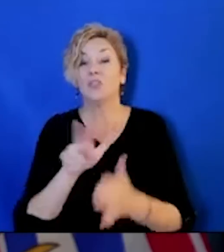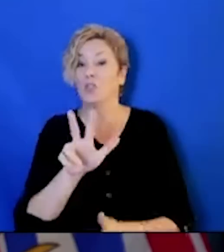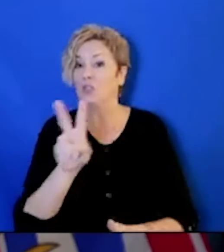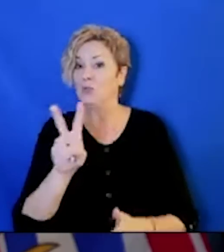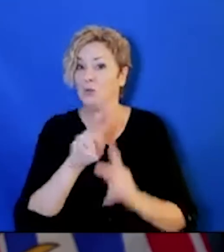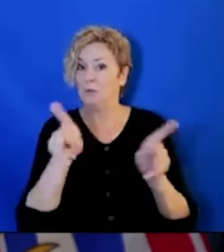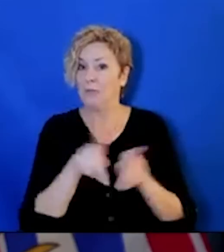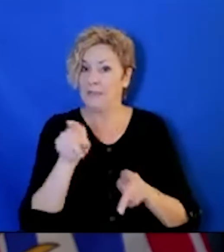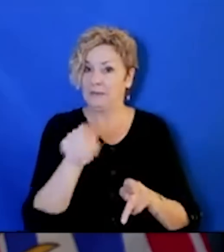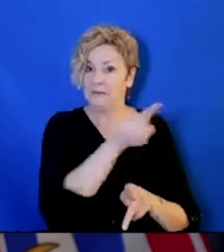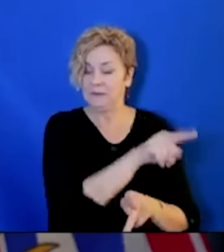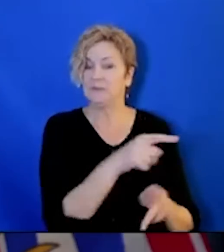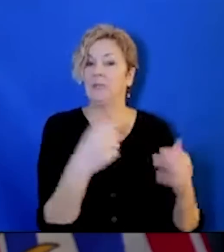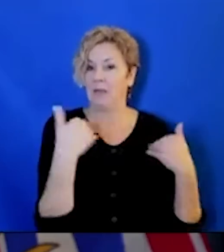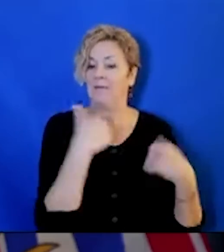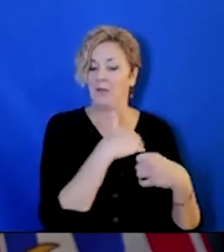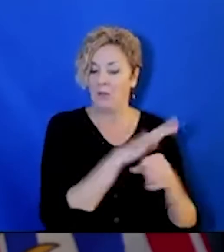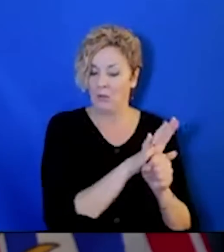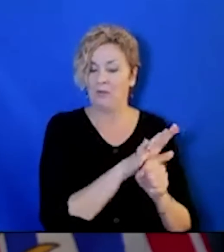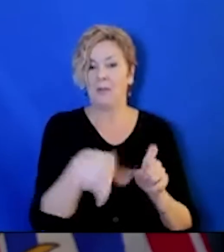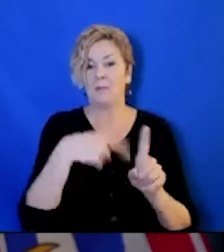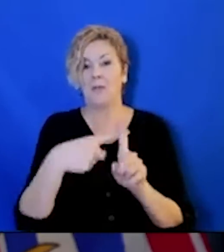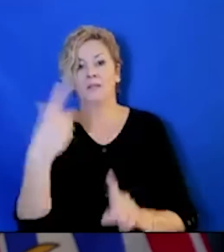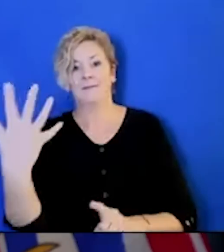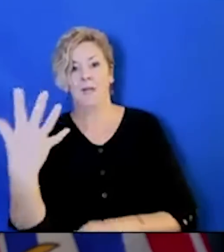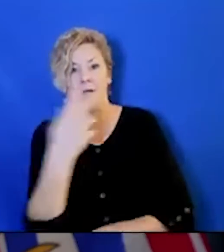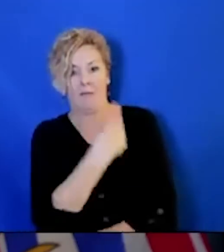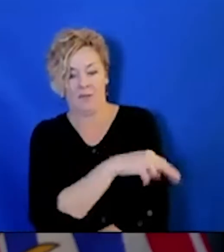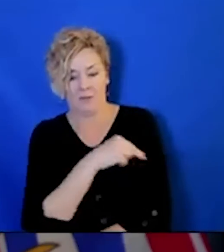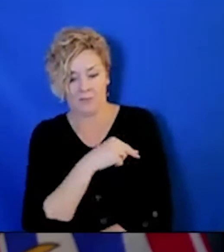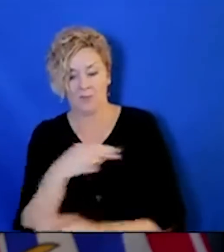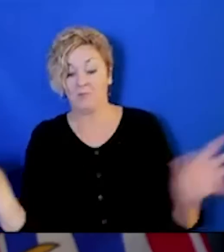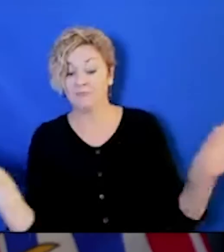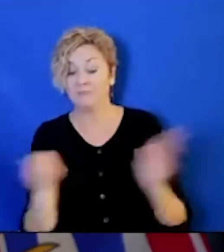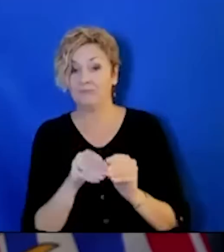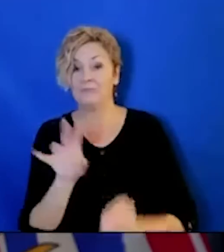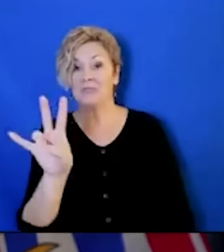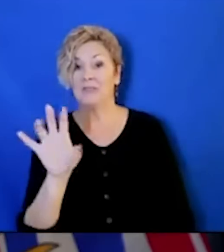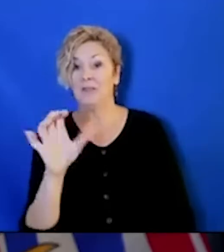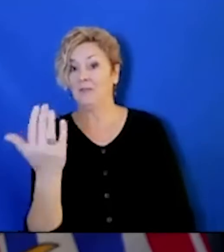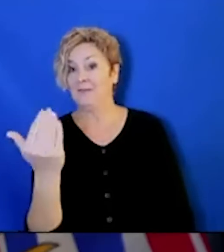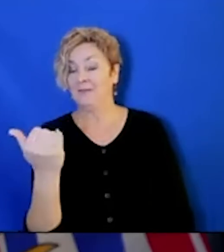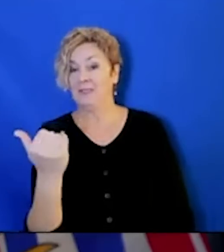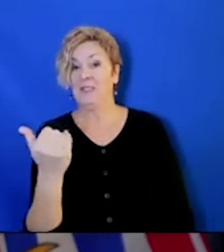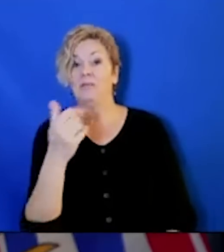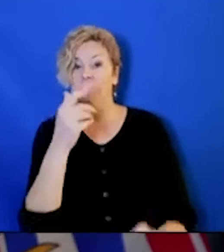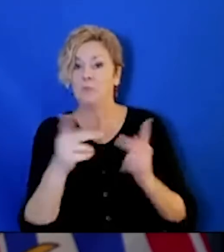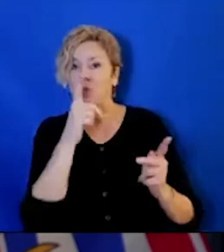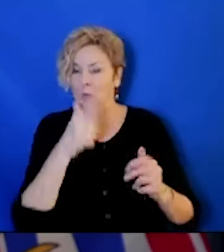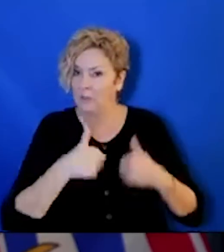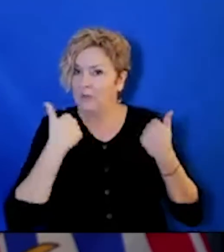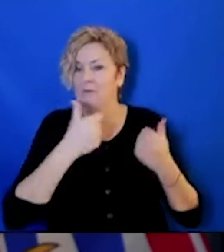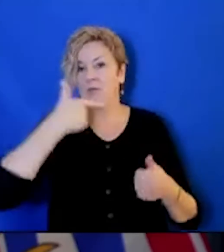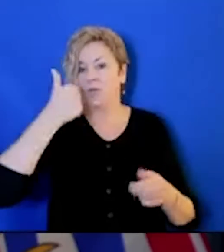So today I want to speak a little bit about the new measures that we put in place on Saturday. From the outset of this